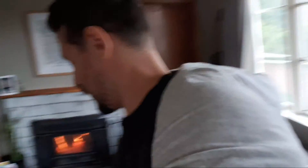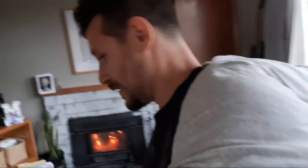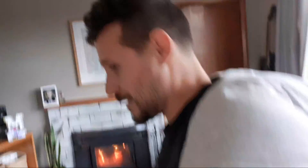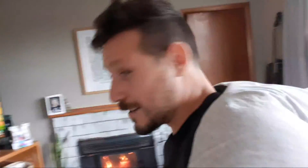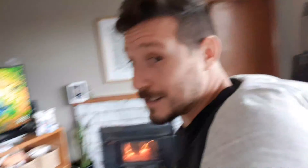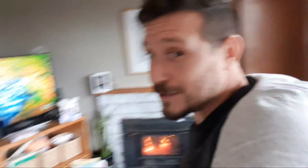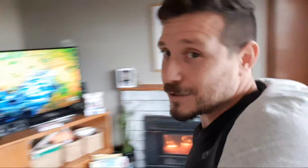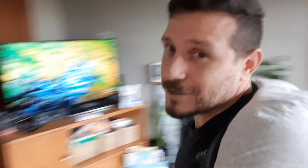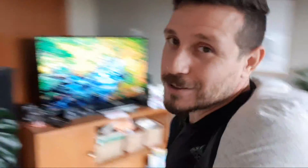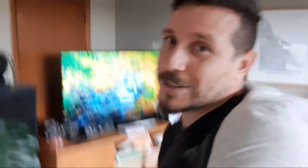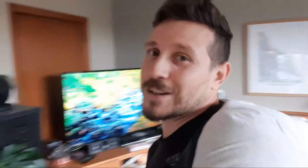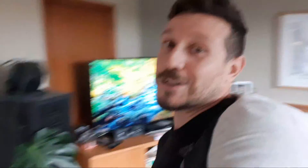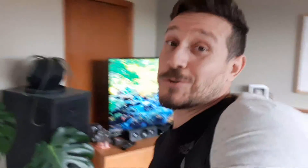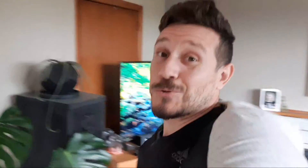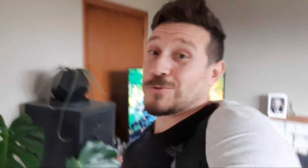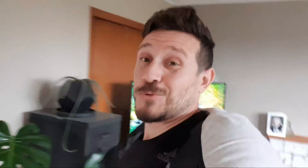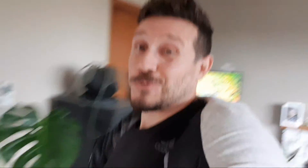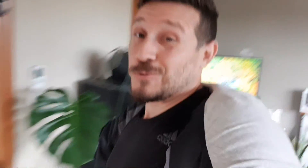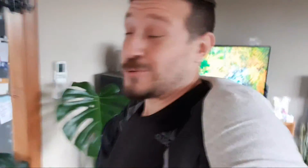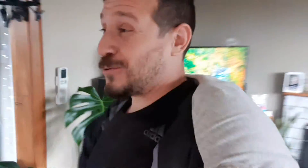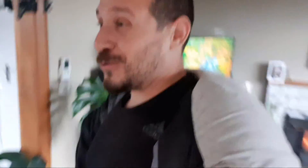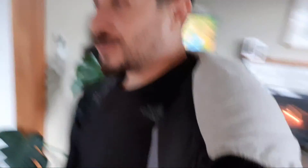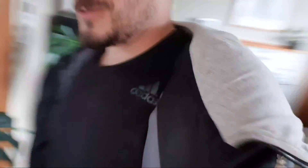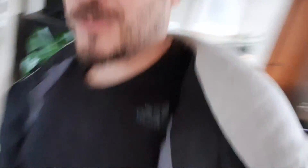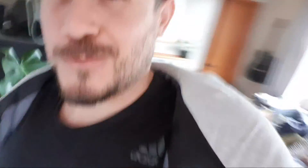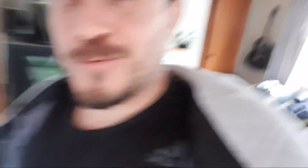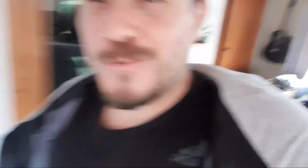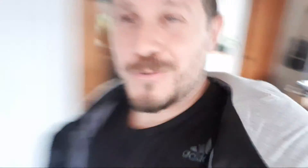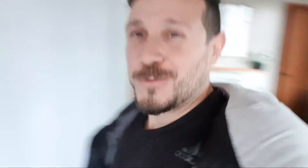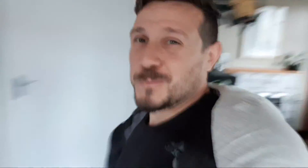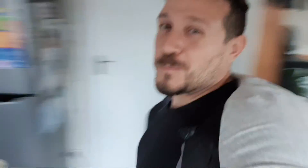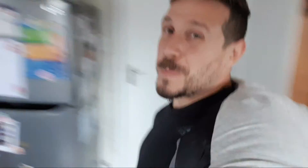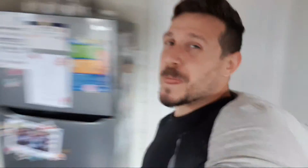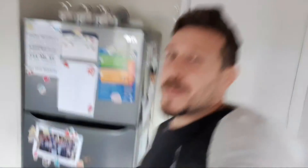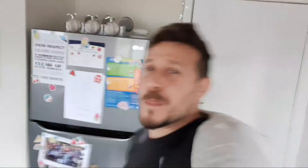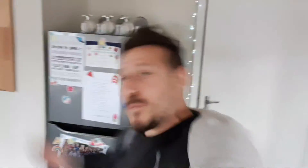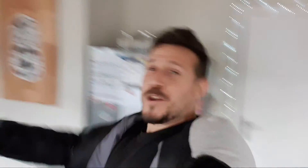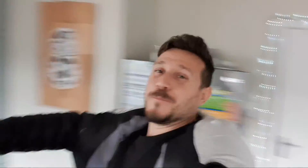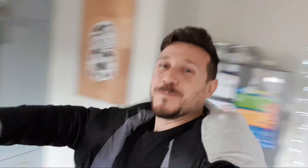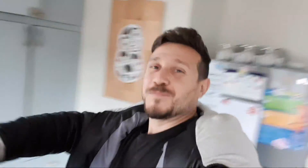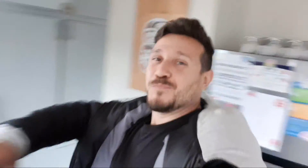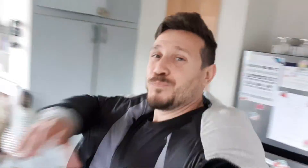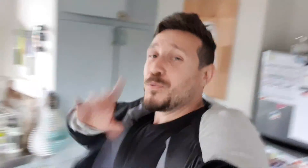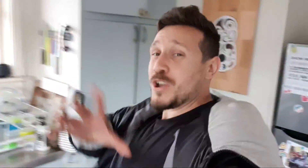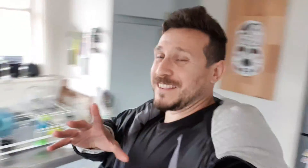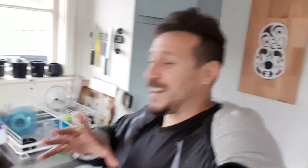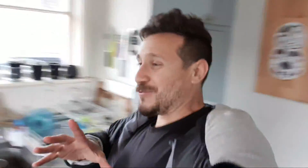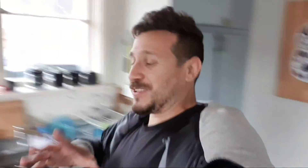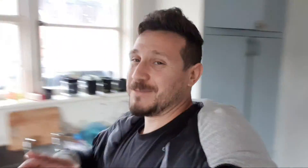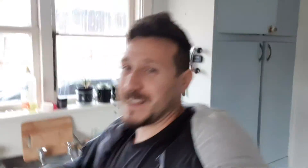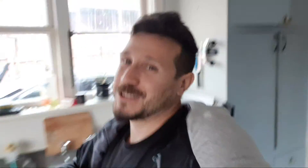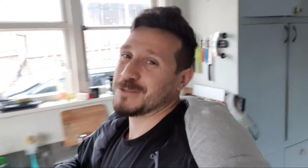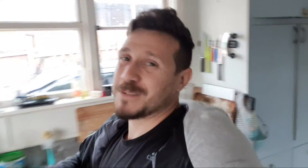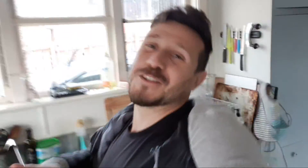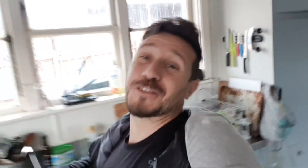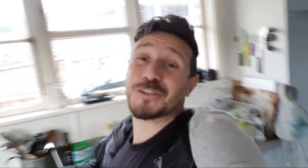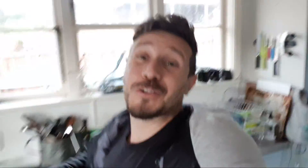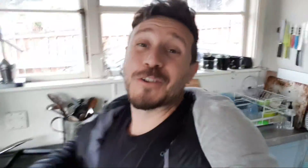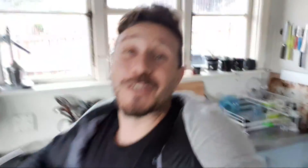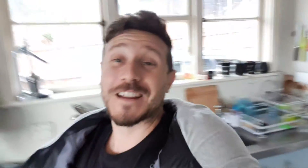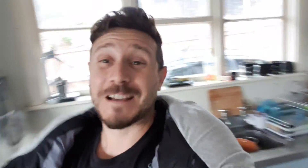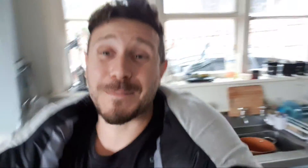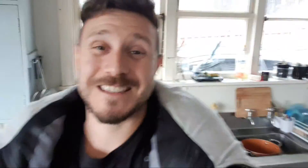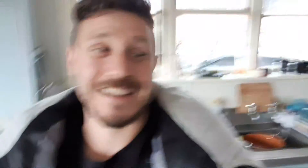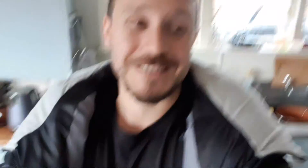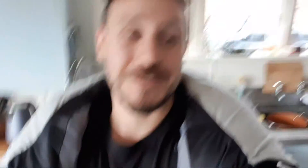balance between getting the economy moving, but also making sure we have got... Bueno, voy a traducir más o menos